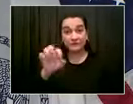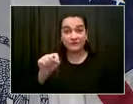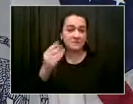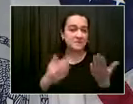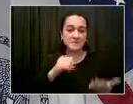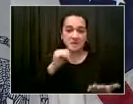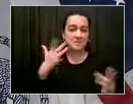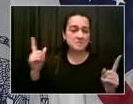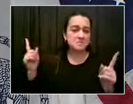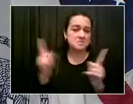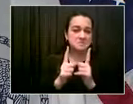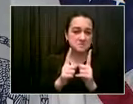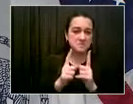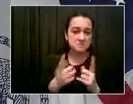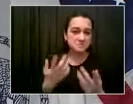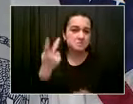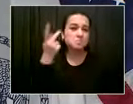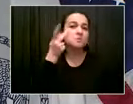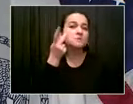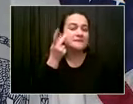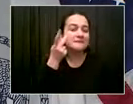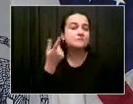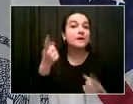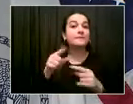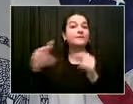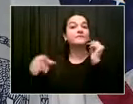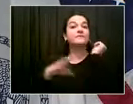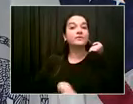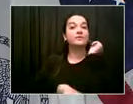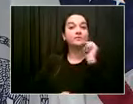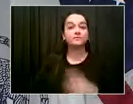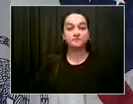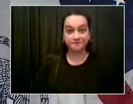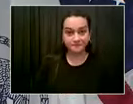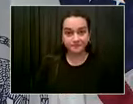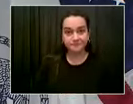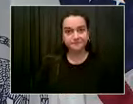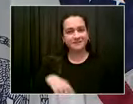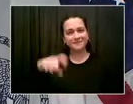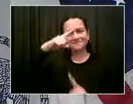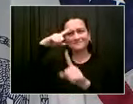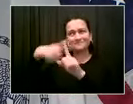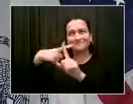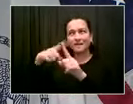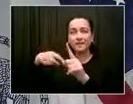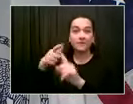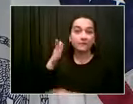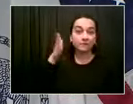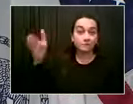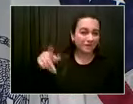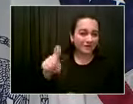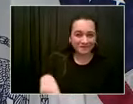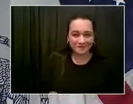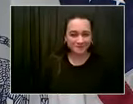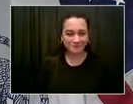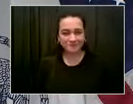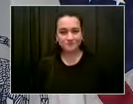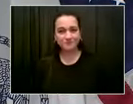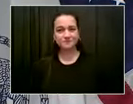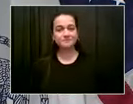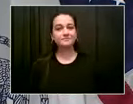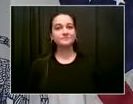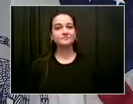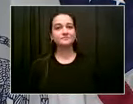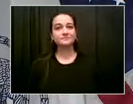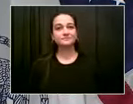have plan A, plan B, as always. But I have no doubt we'll be able to accommodate all our kids. Next,